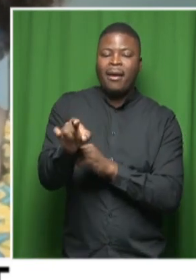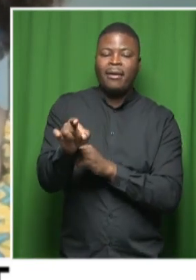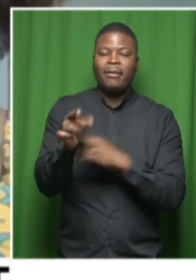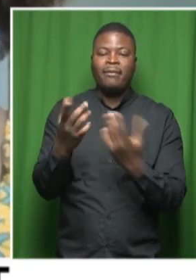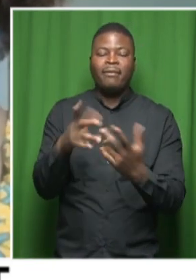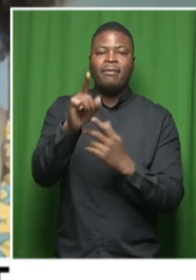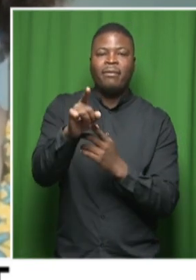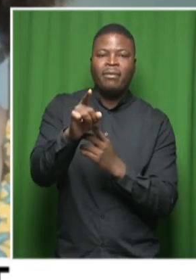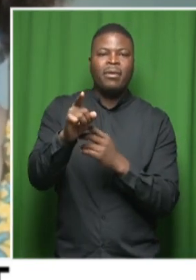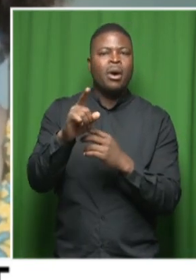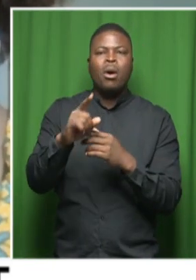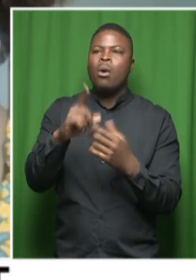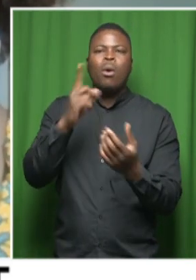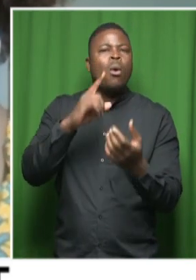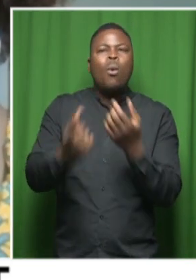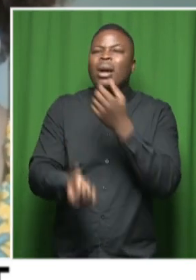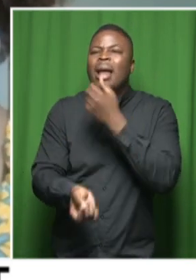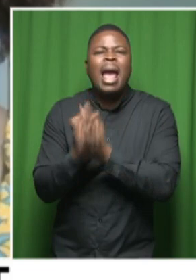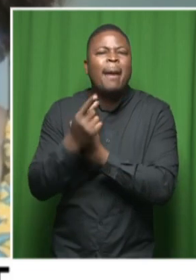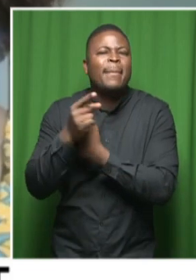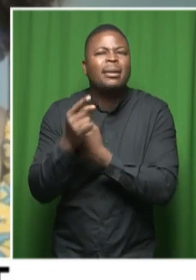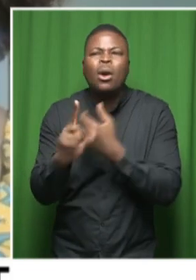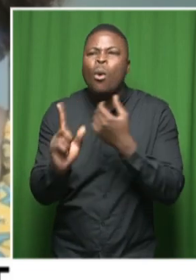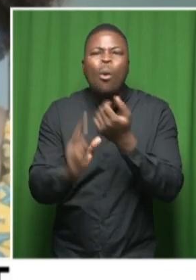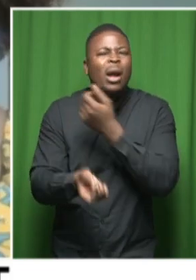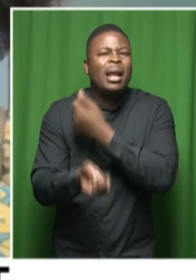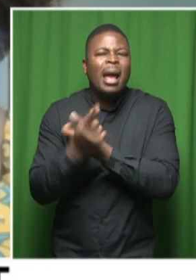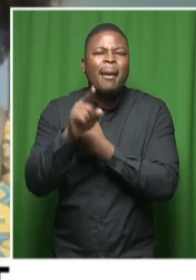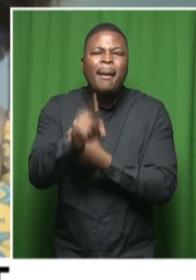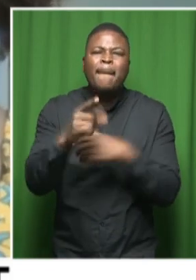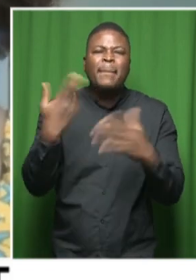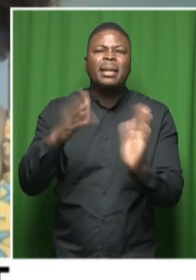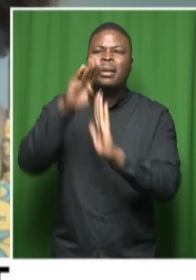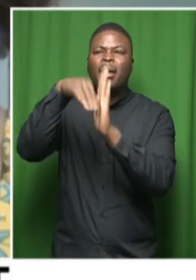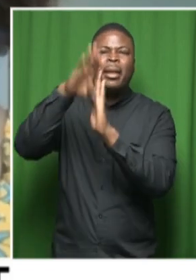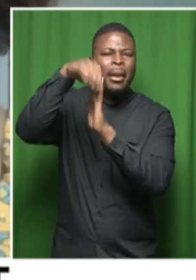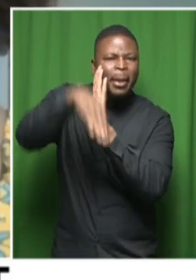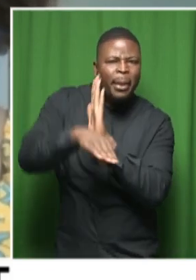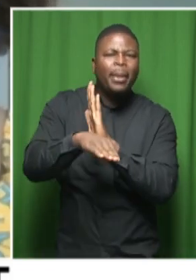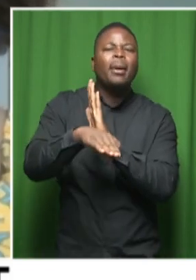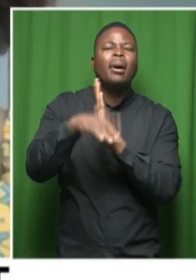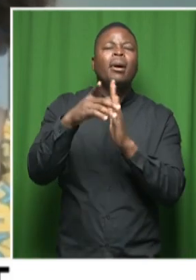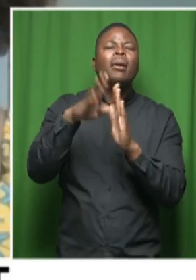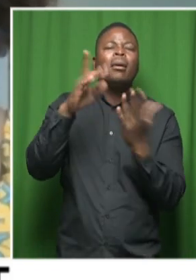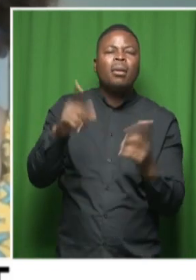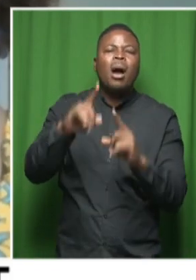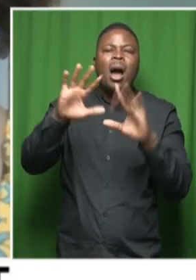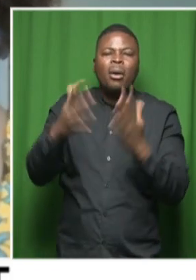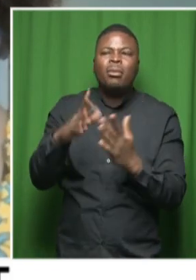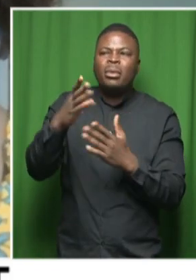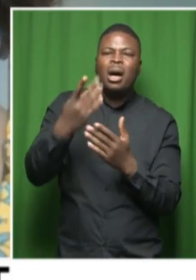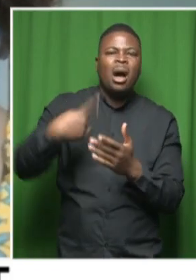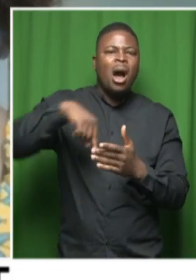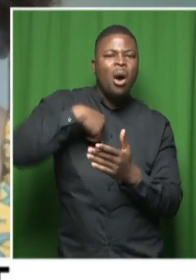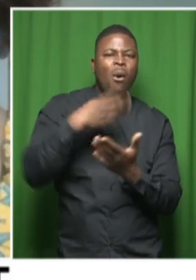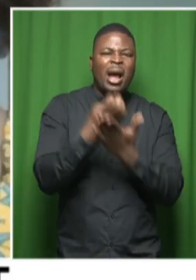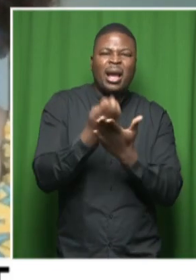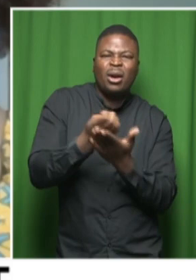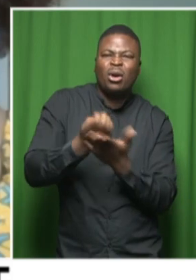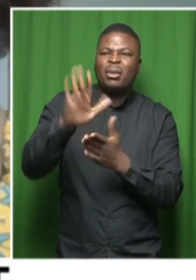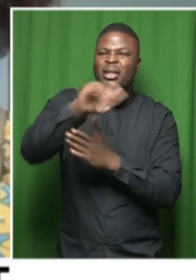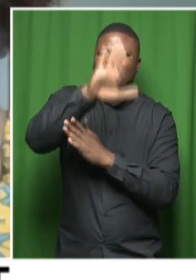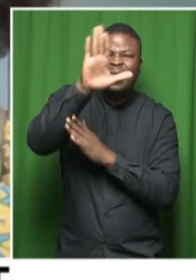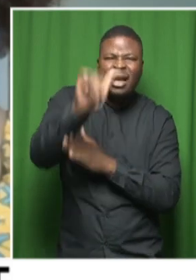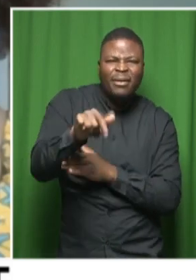our inflation are, as well as how to manage it. Some economists argue that South Africa's inflation is not